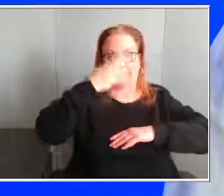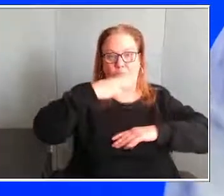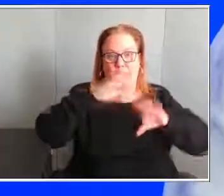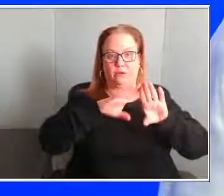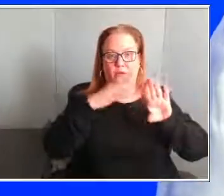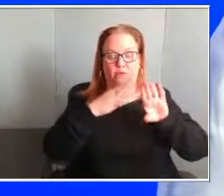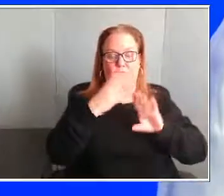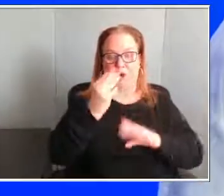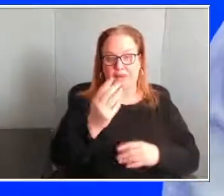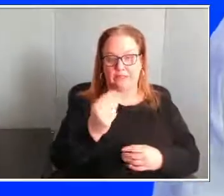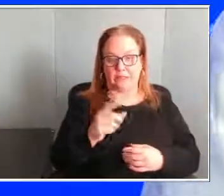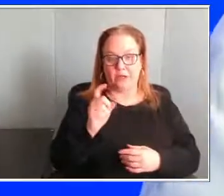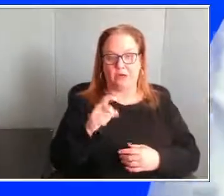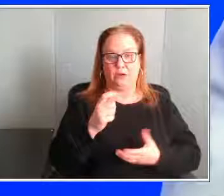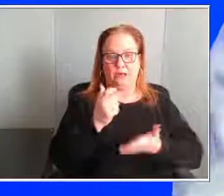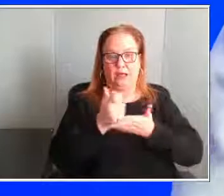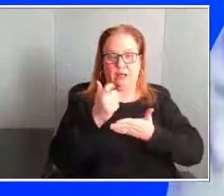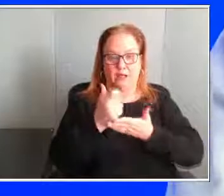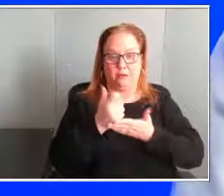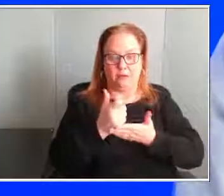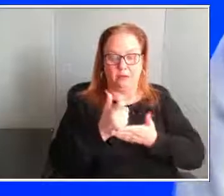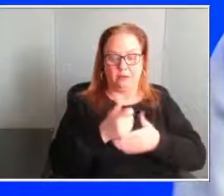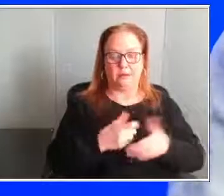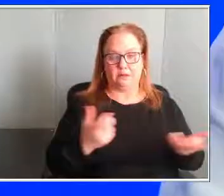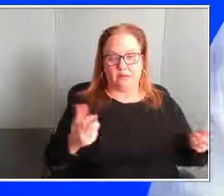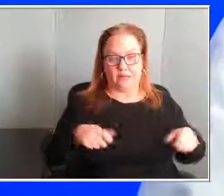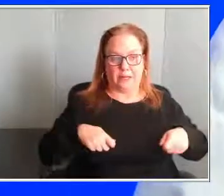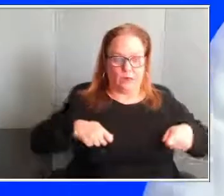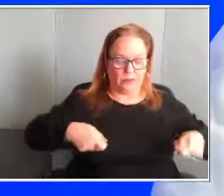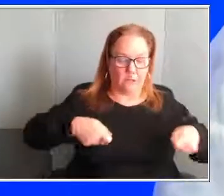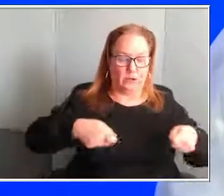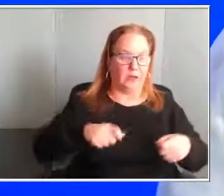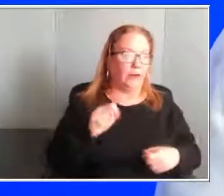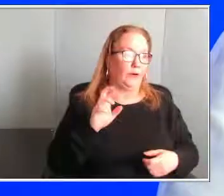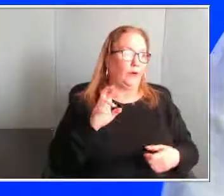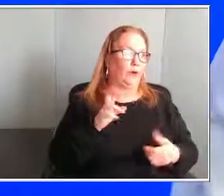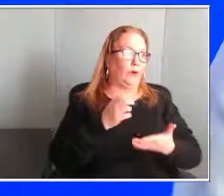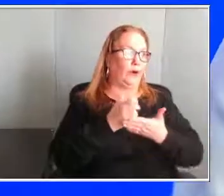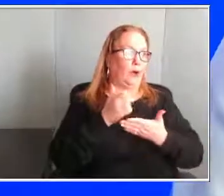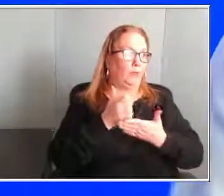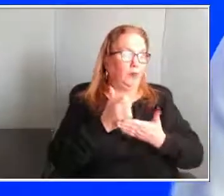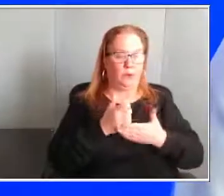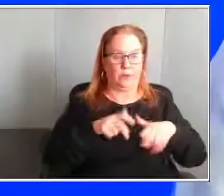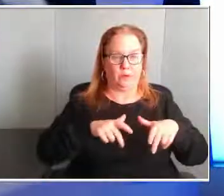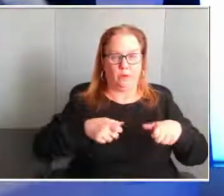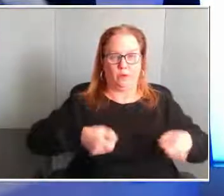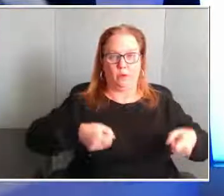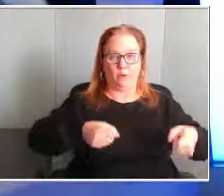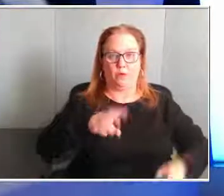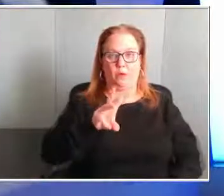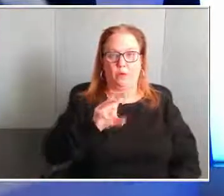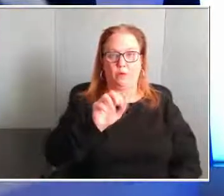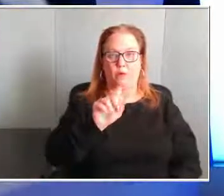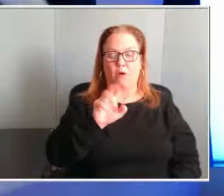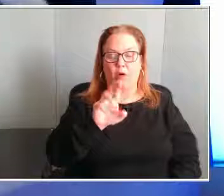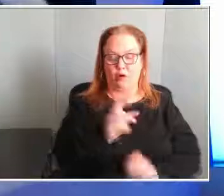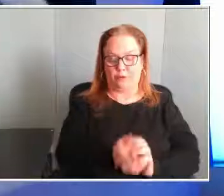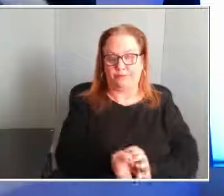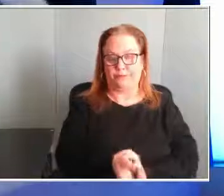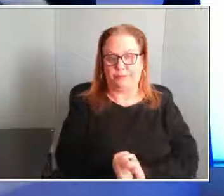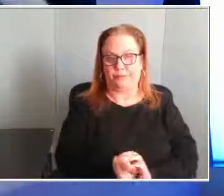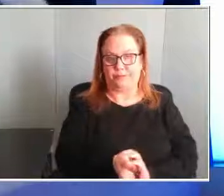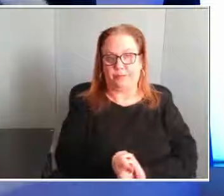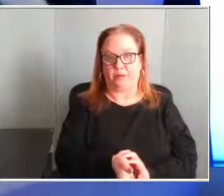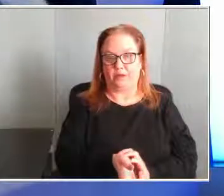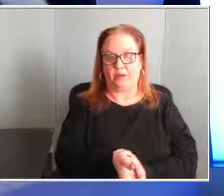outside, you would need somebody to be pushing you along in a wheelchair or helping you out with a walker. So Dr. Abraham, we think, well, we